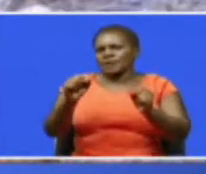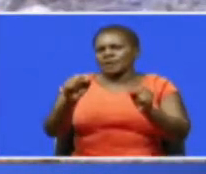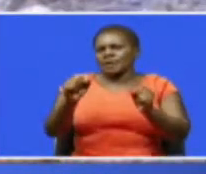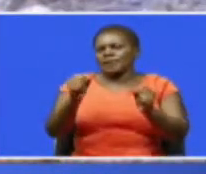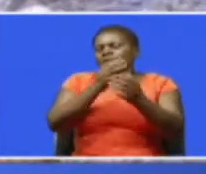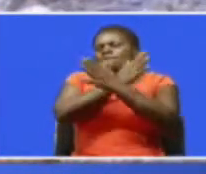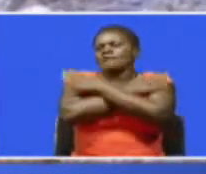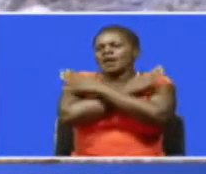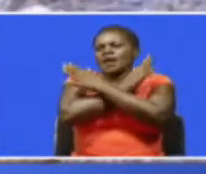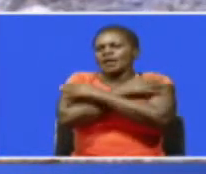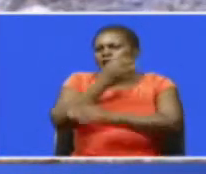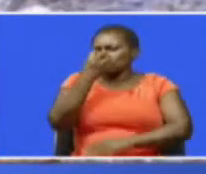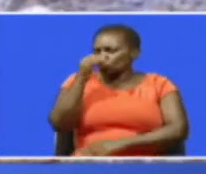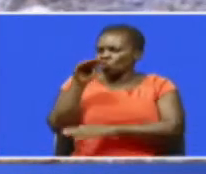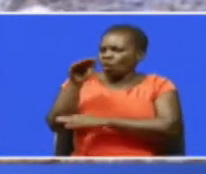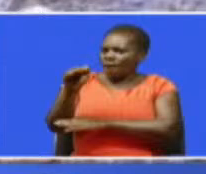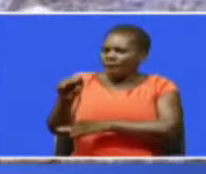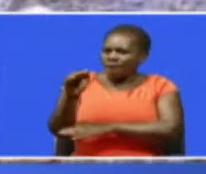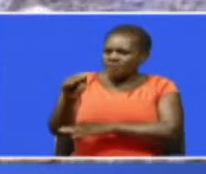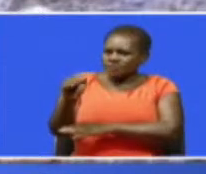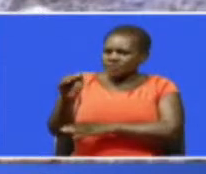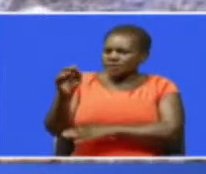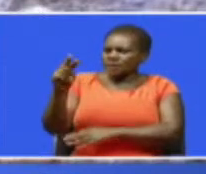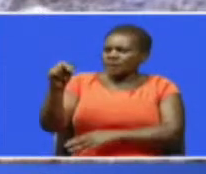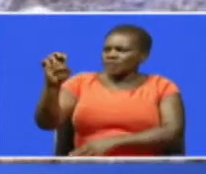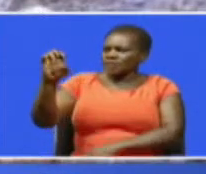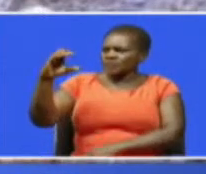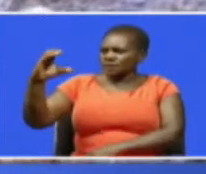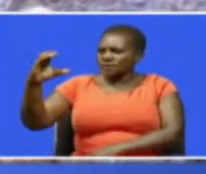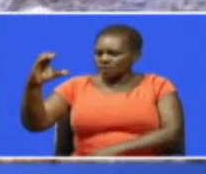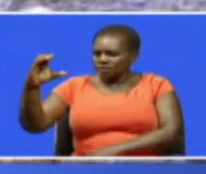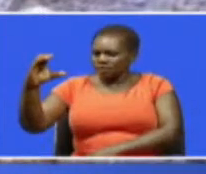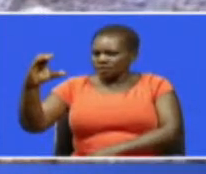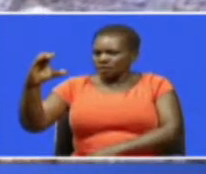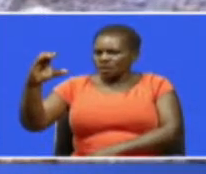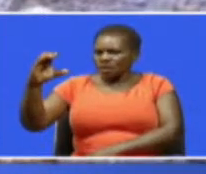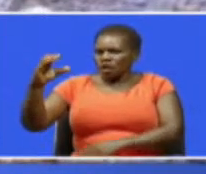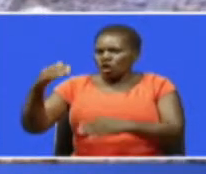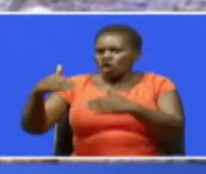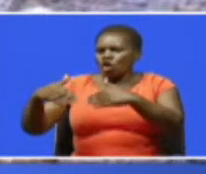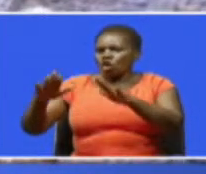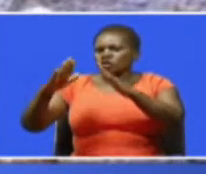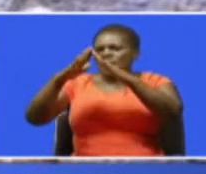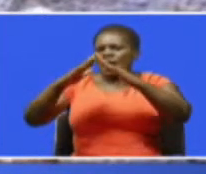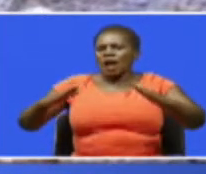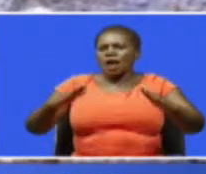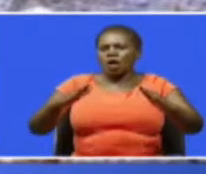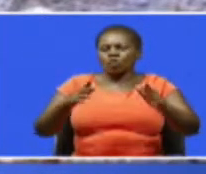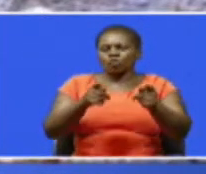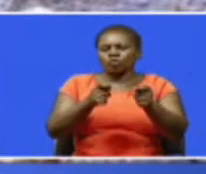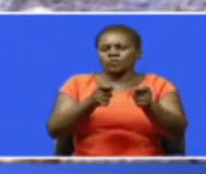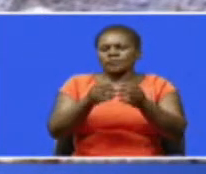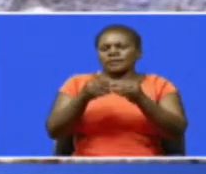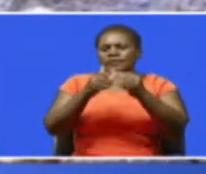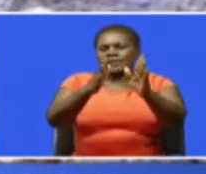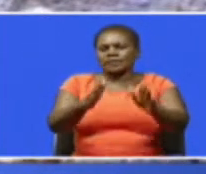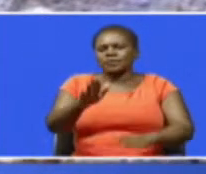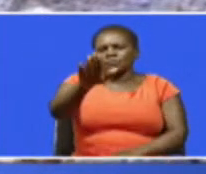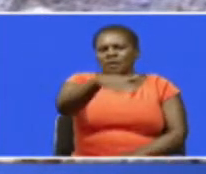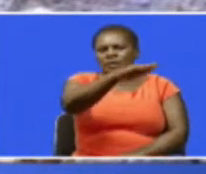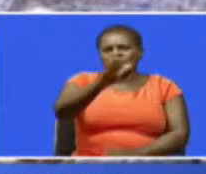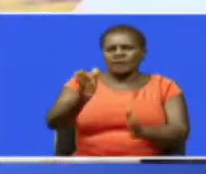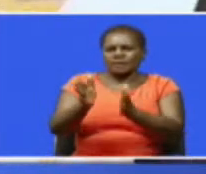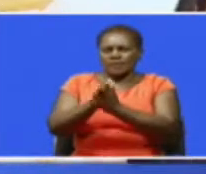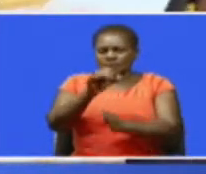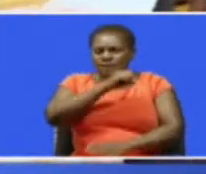men were recently axed from the National Executive Committee, having lost their house leadership slots in the National Assembly and